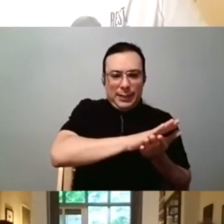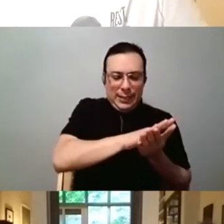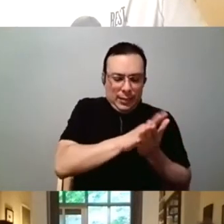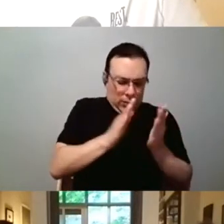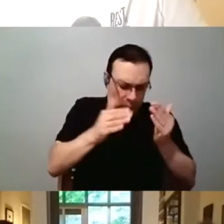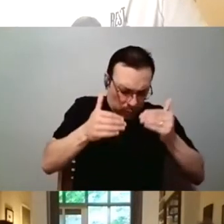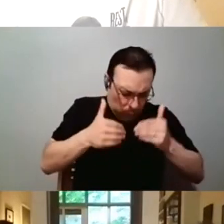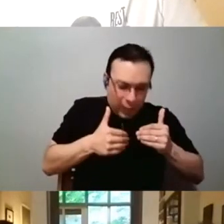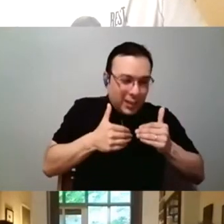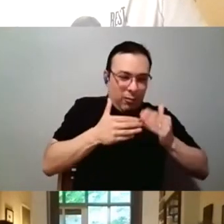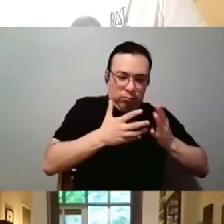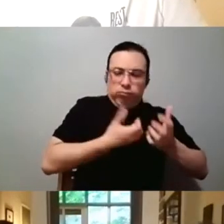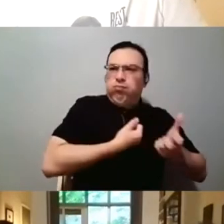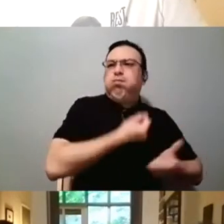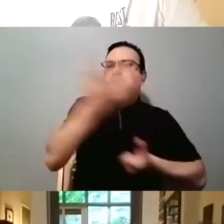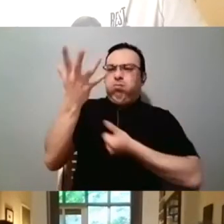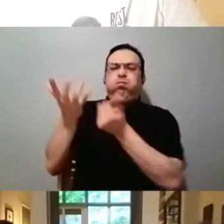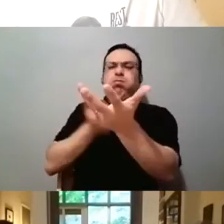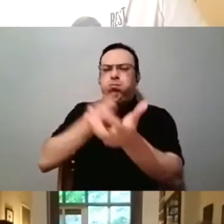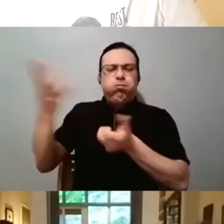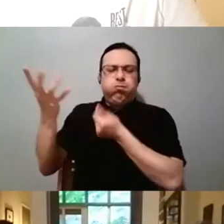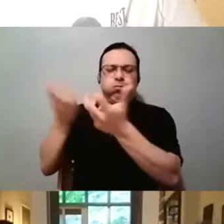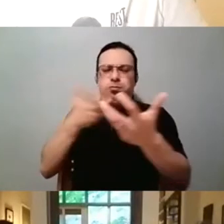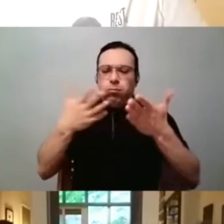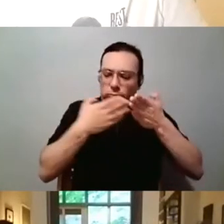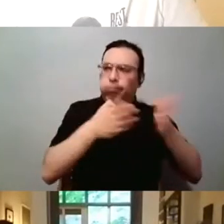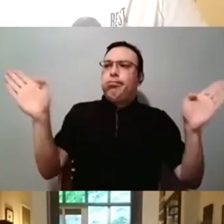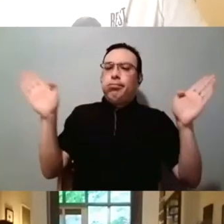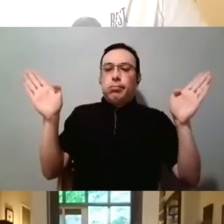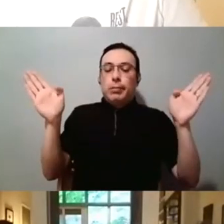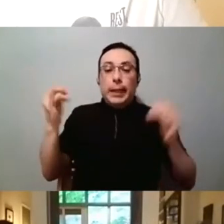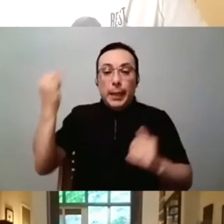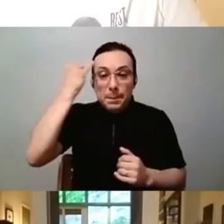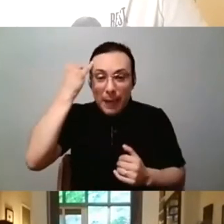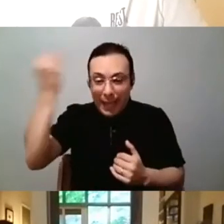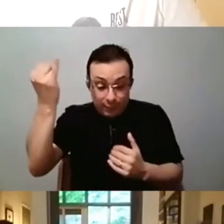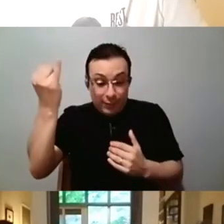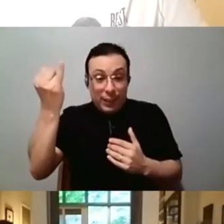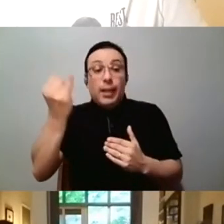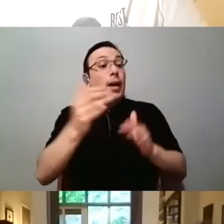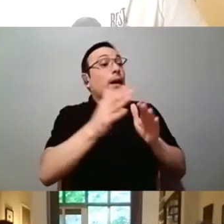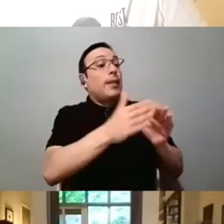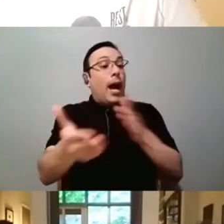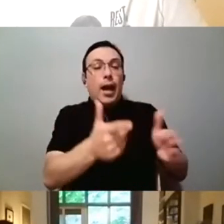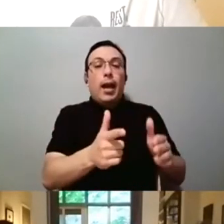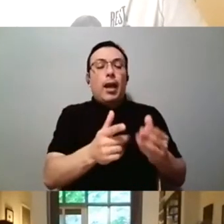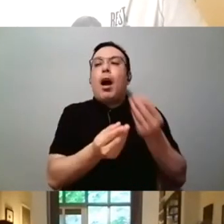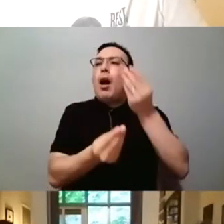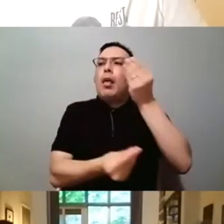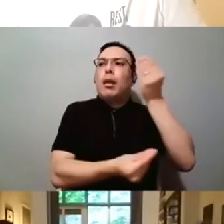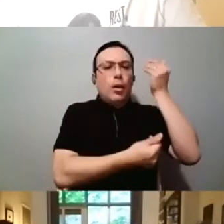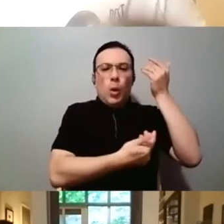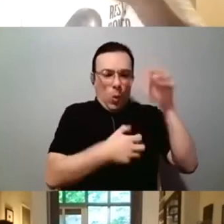holding on to all of those losses to the point of a planetary strike.